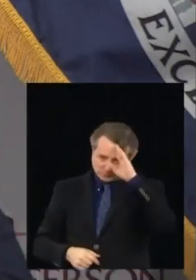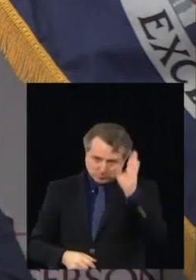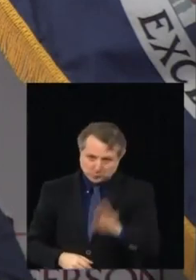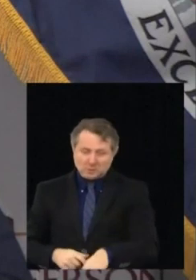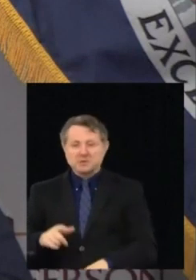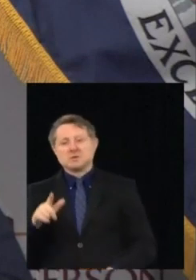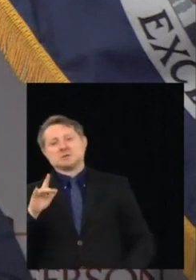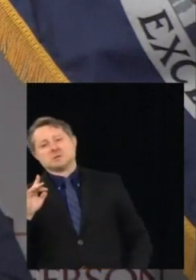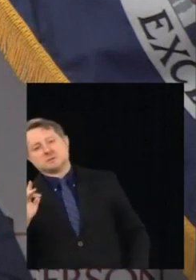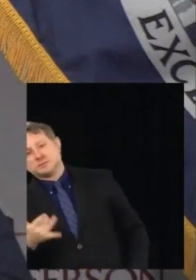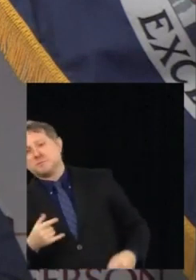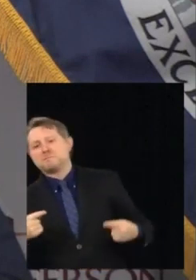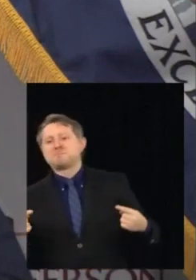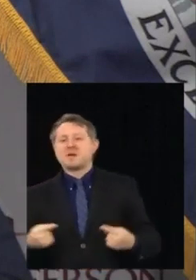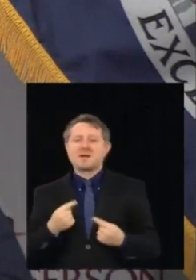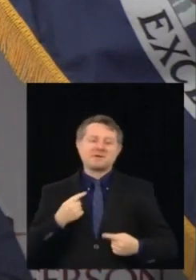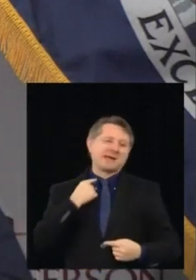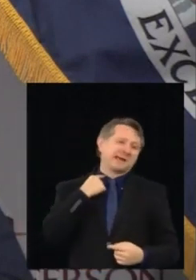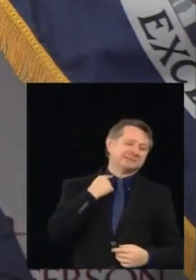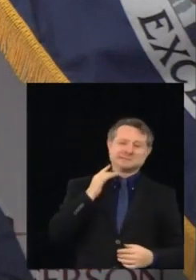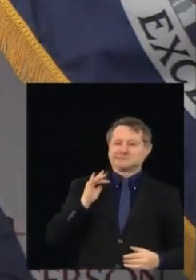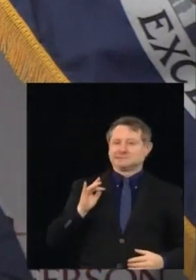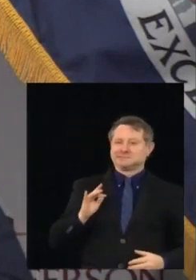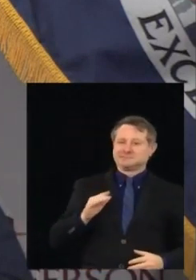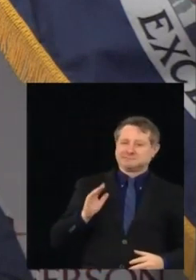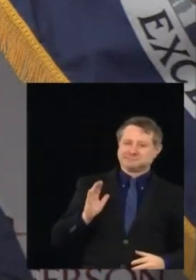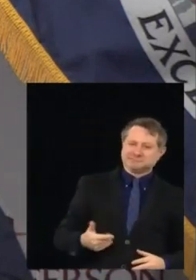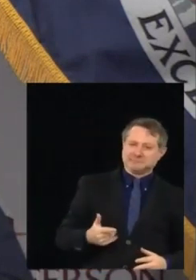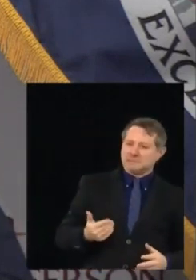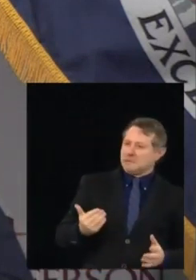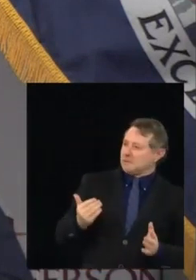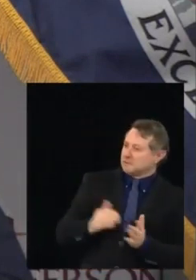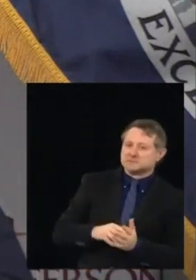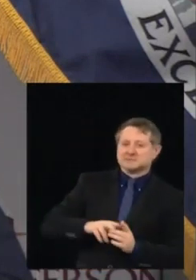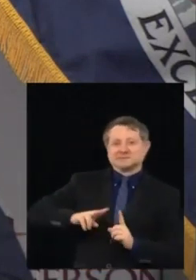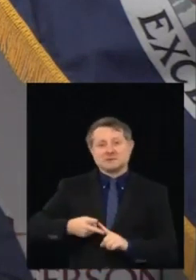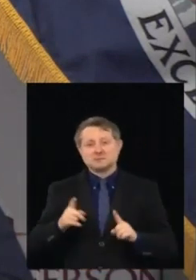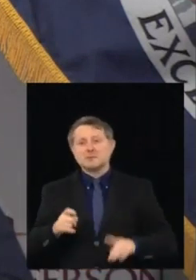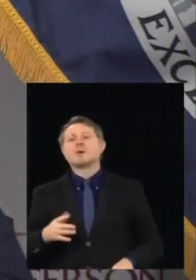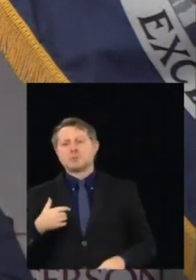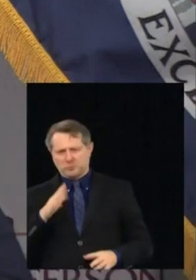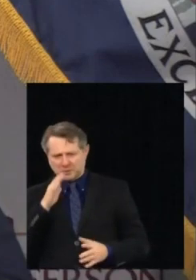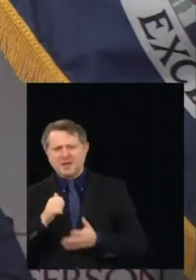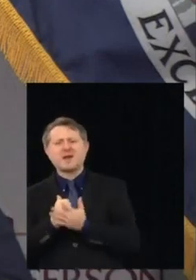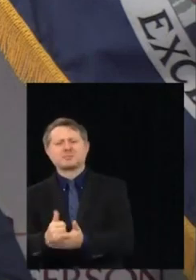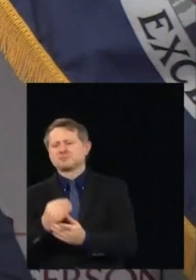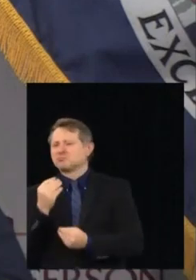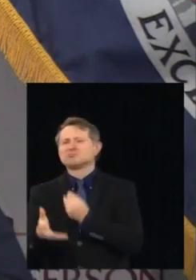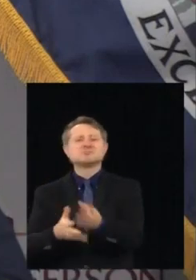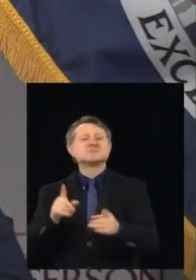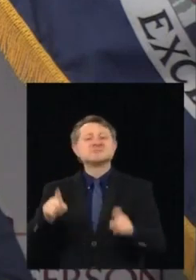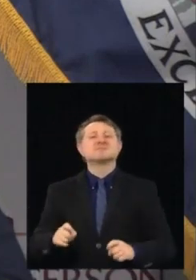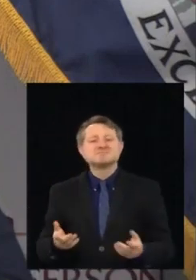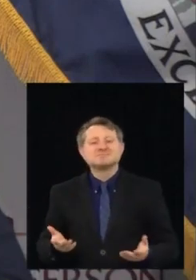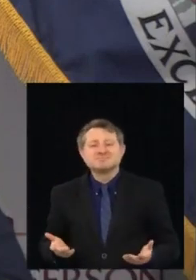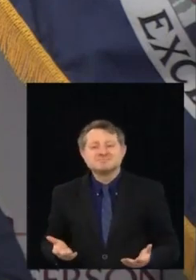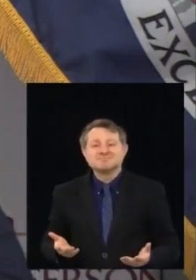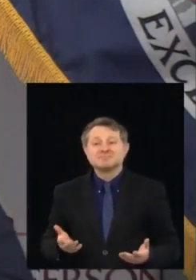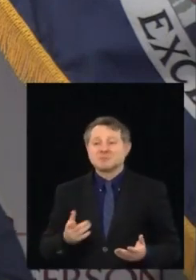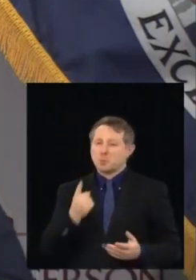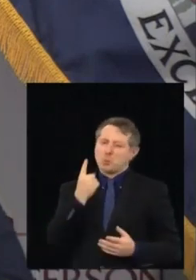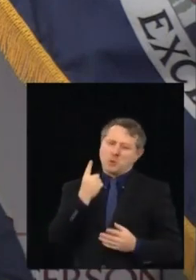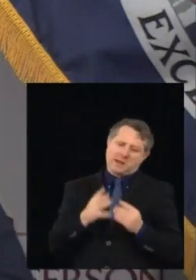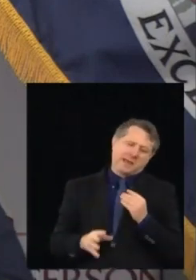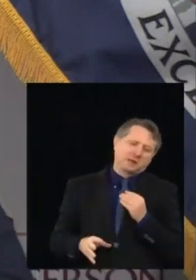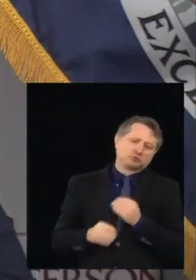in the neck, but we'll help them get the tests. And it is an extra activity. But